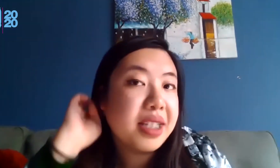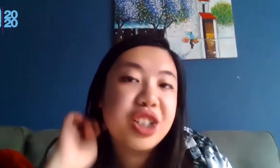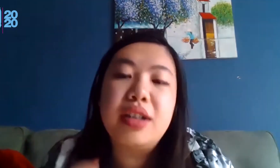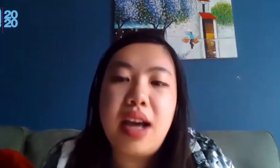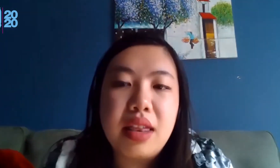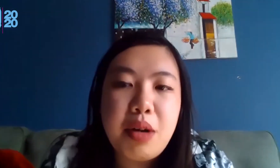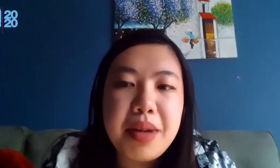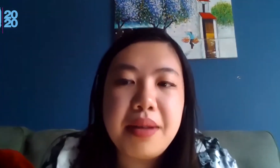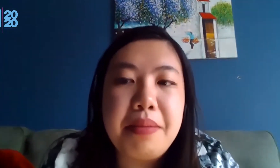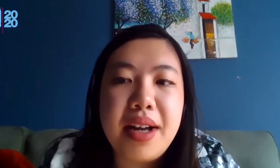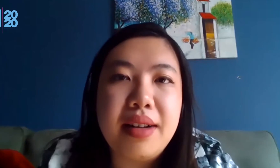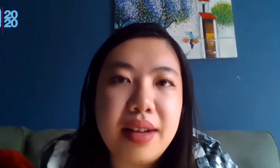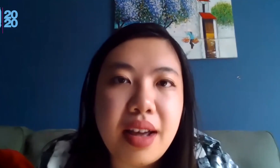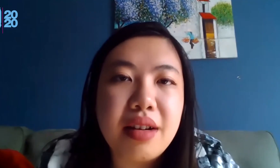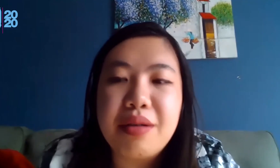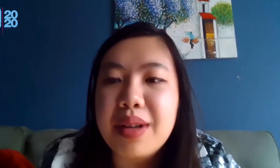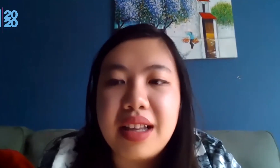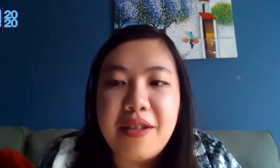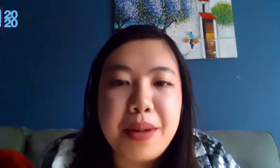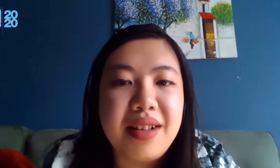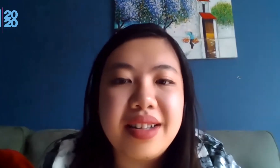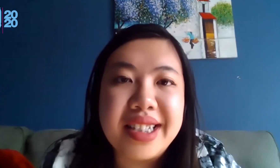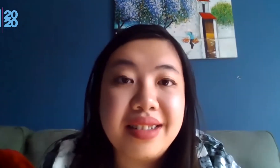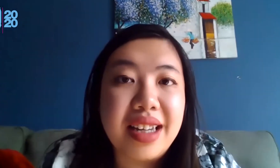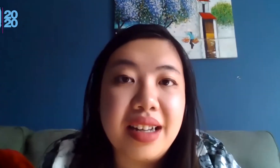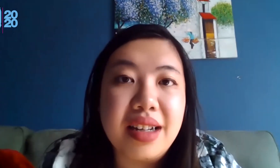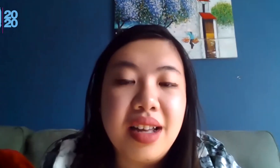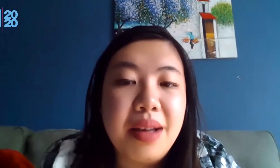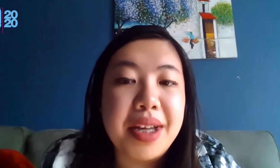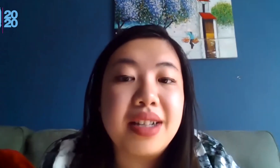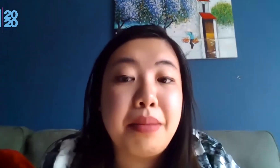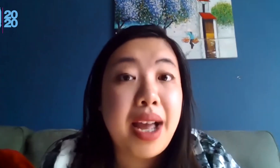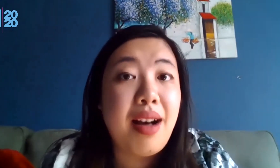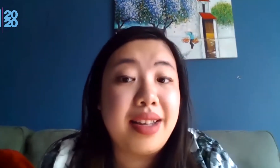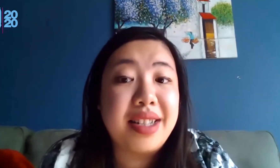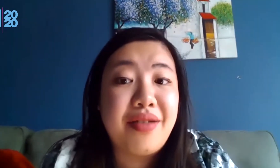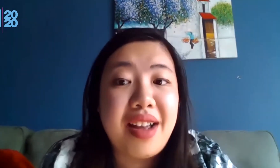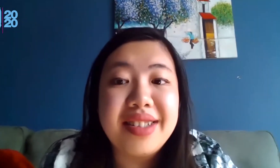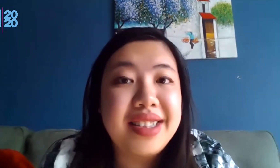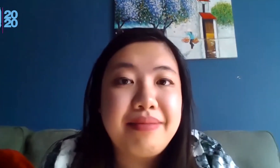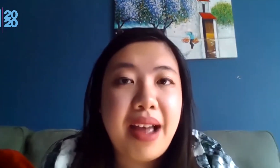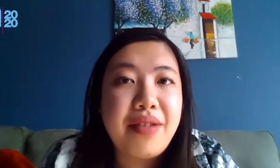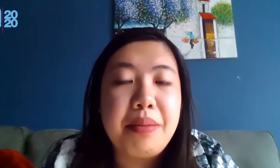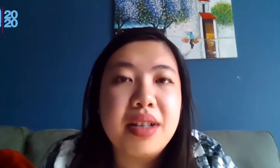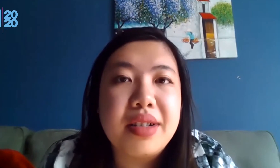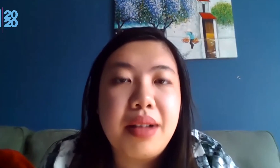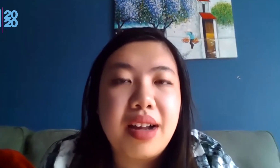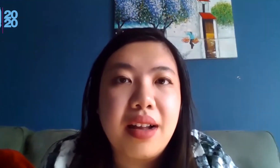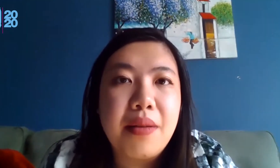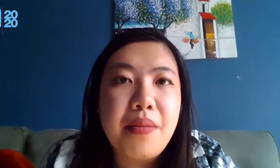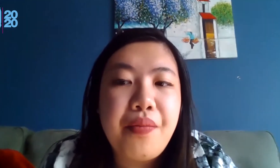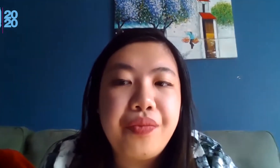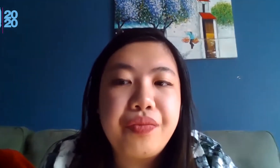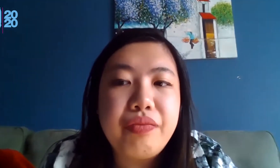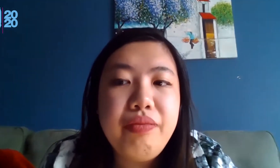temporary position at the moment, but another relief bill is still needed because my colleagues and friends have not been so